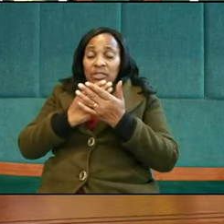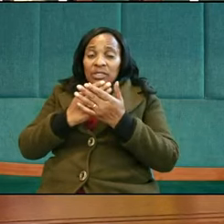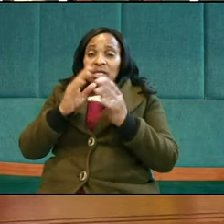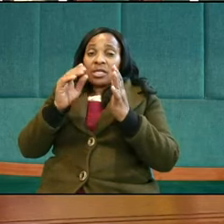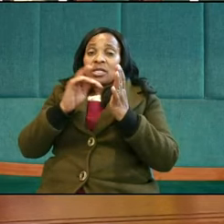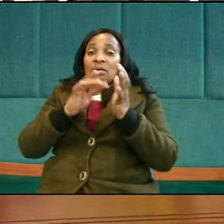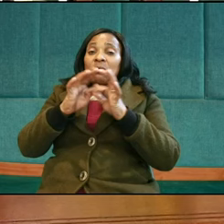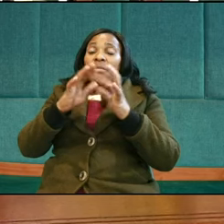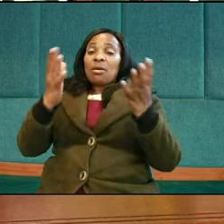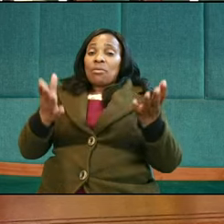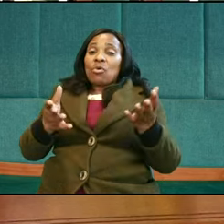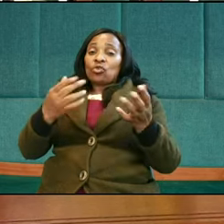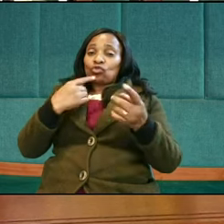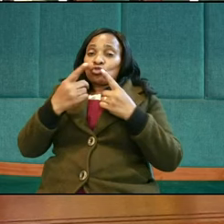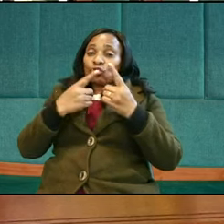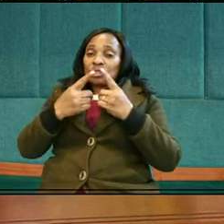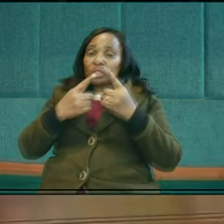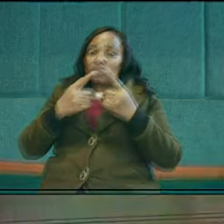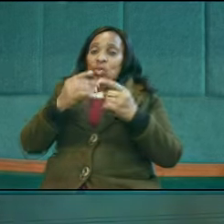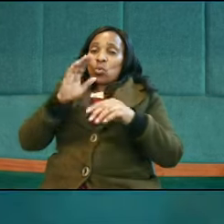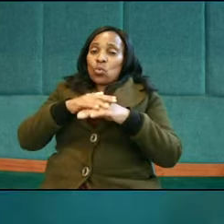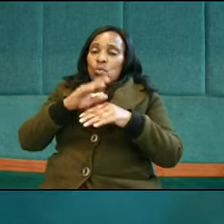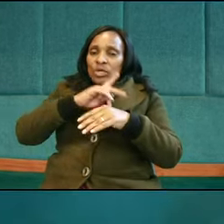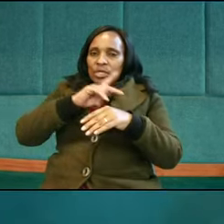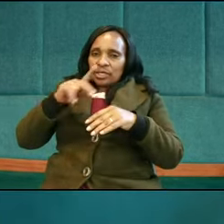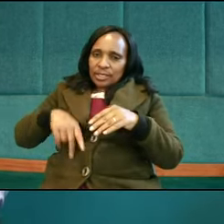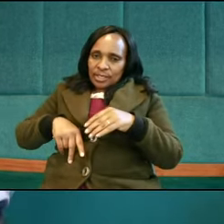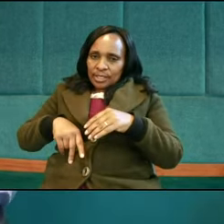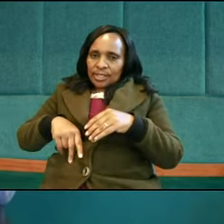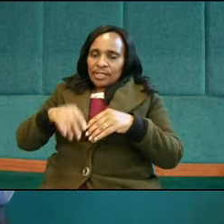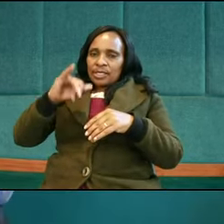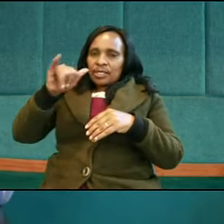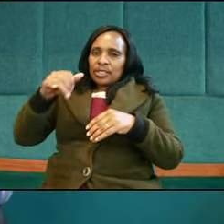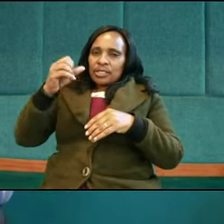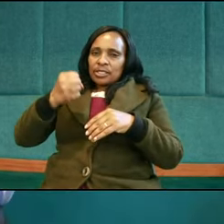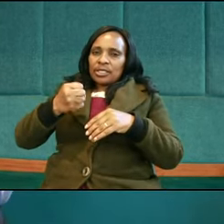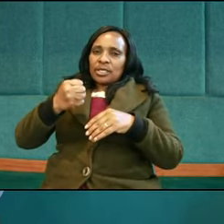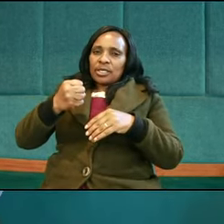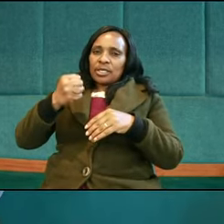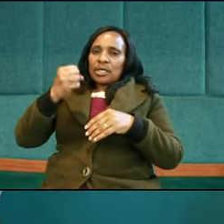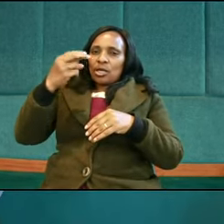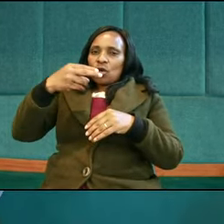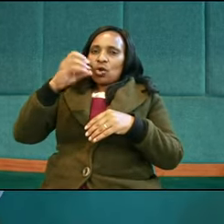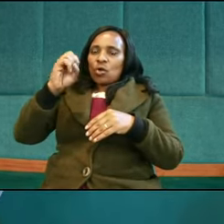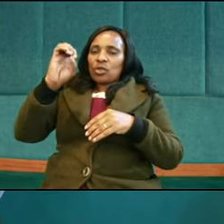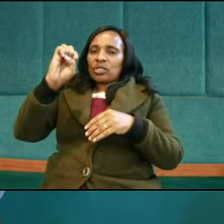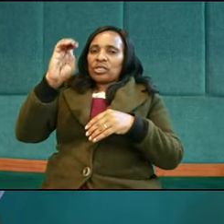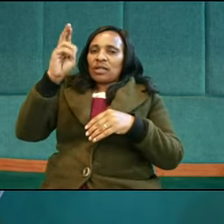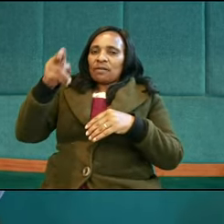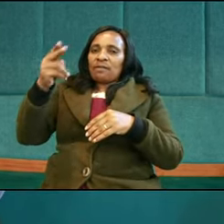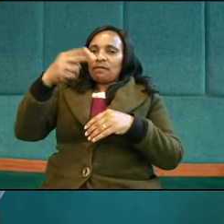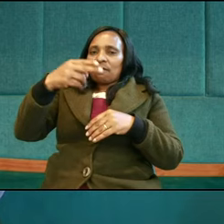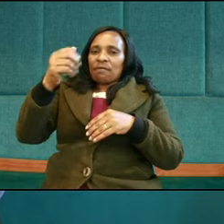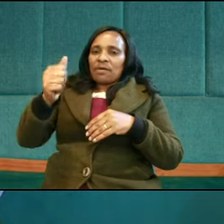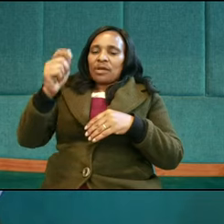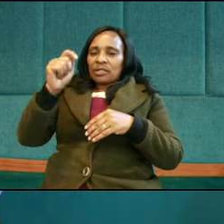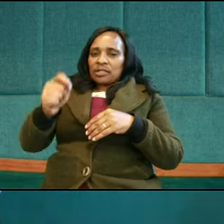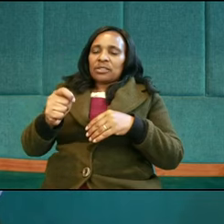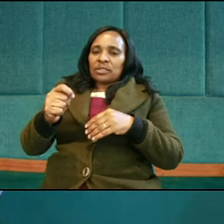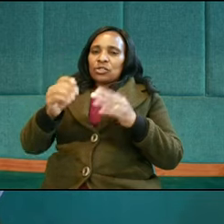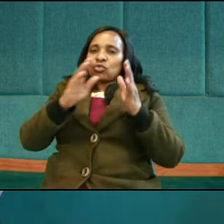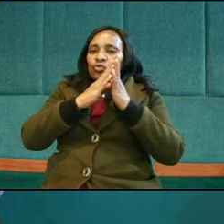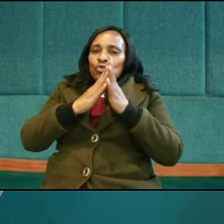him Good King Jehoshaphat. And we're just focusing on his story, his reign